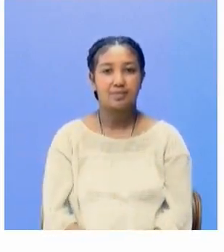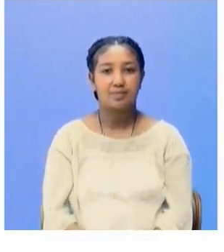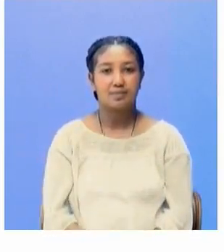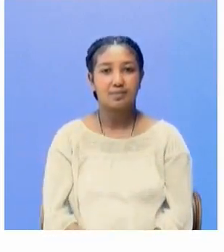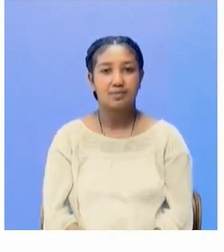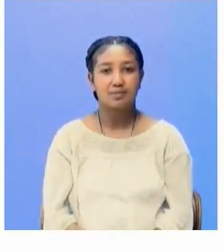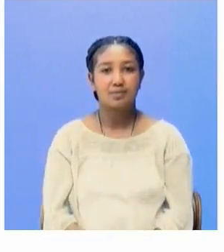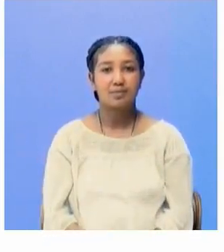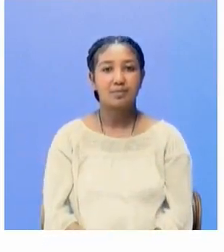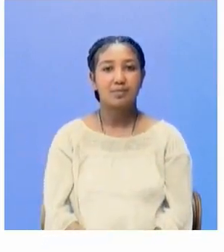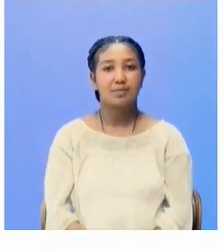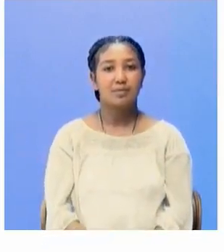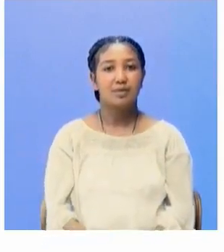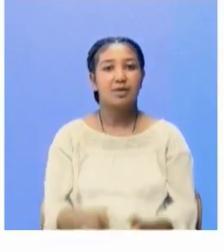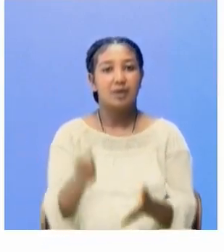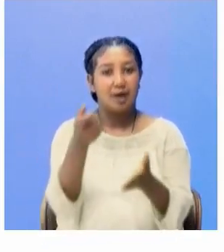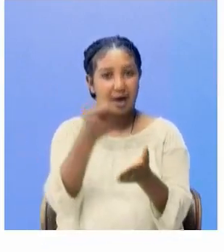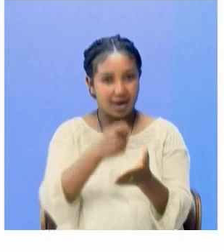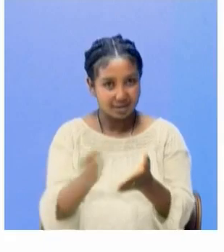Write